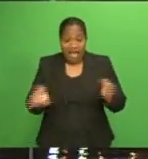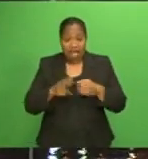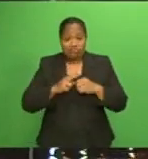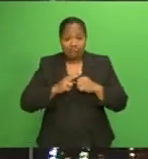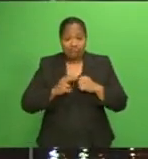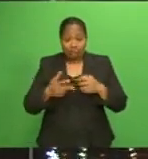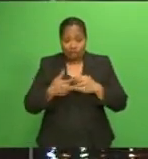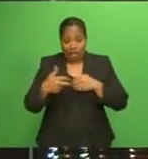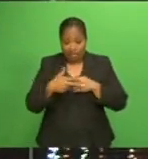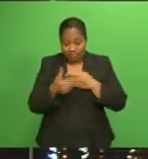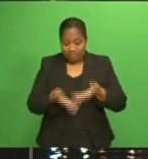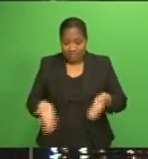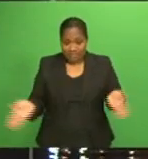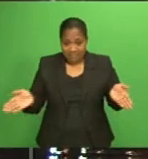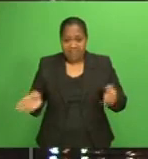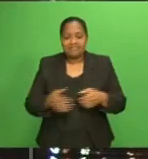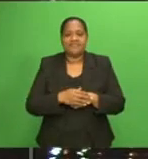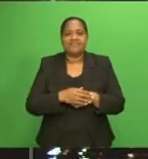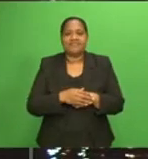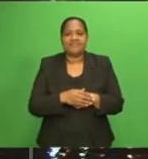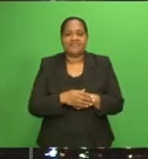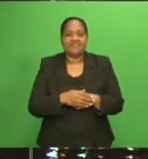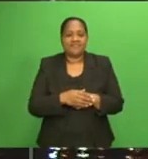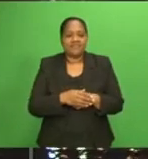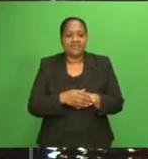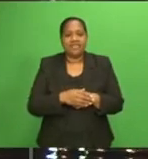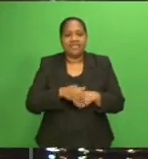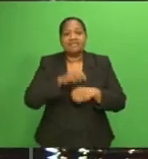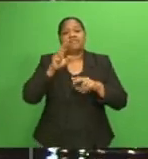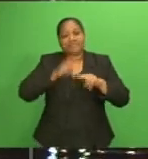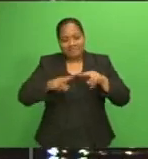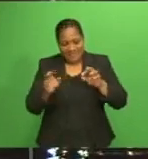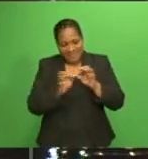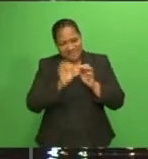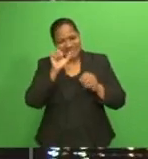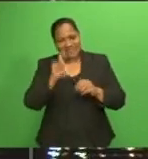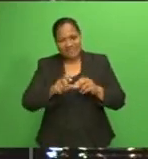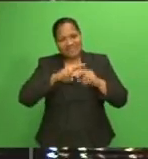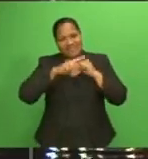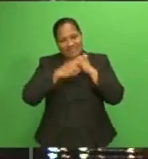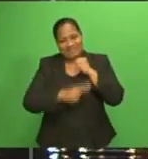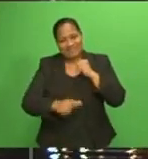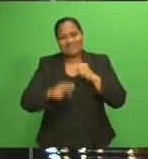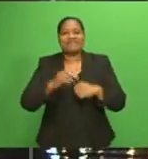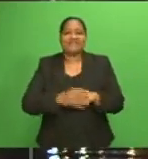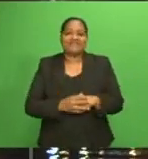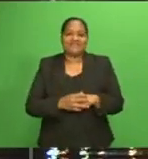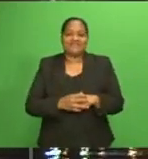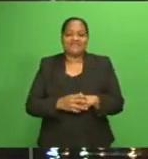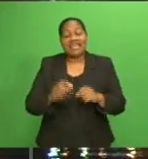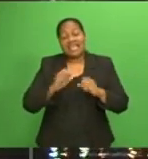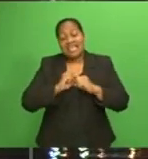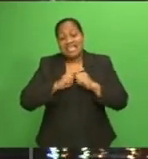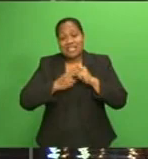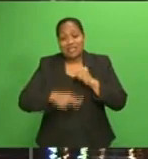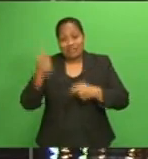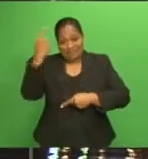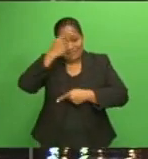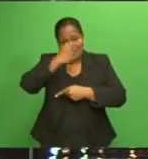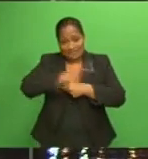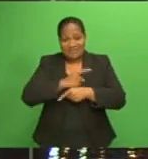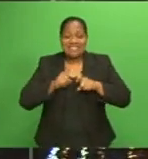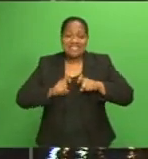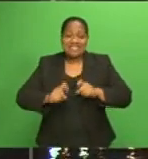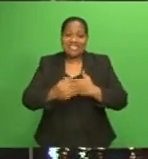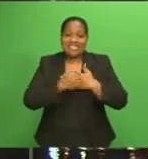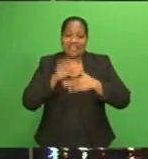fbcnews@fbc.com.fj, via Facebook page FBC News and our Twitter page at FBC_news. That's your news for tonight. Until tomorrow, stay safe.